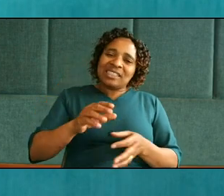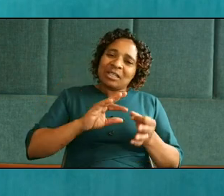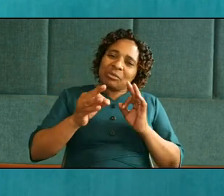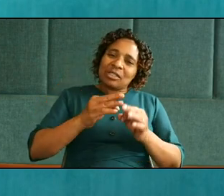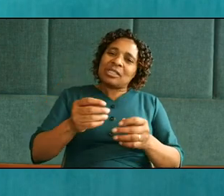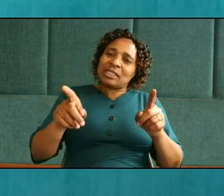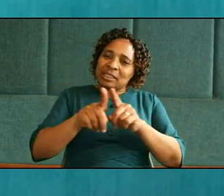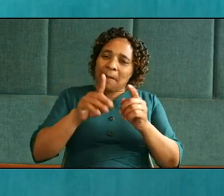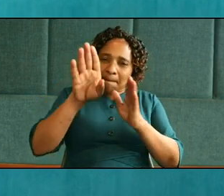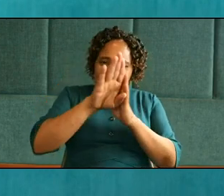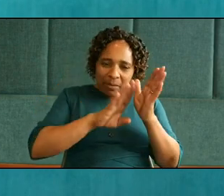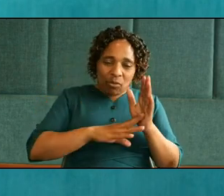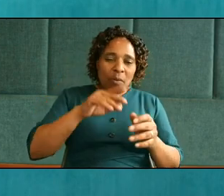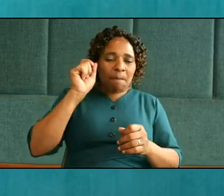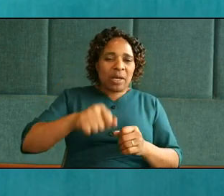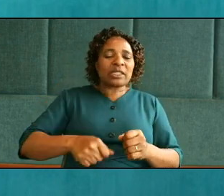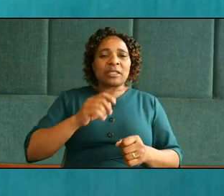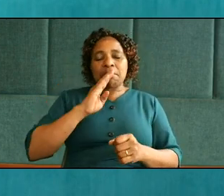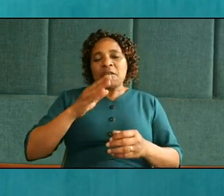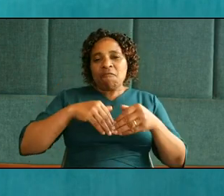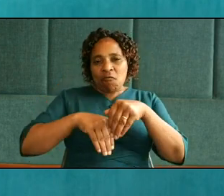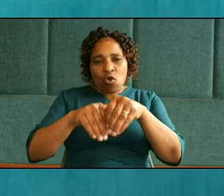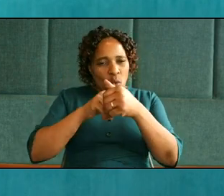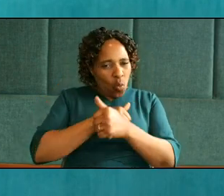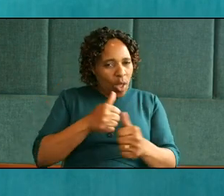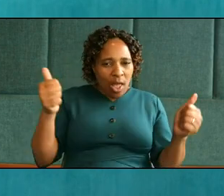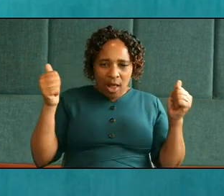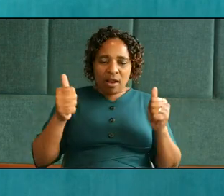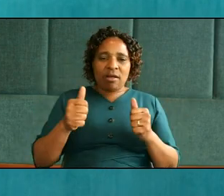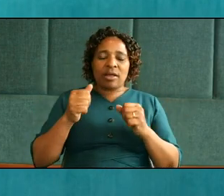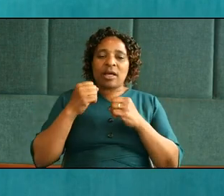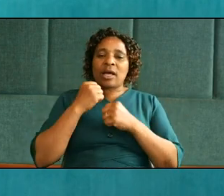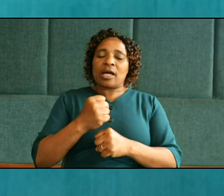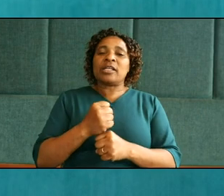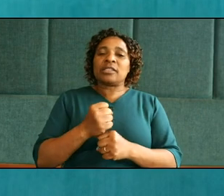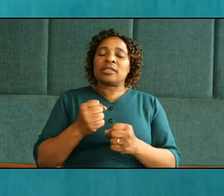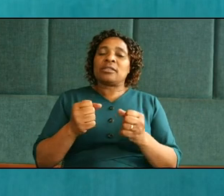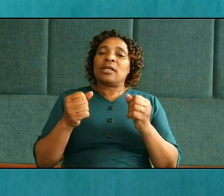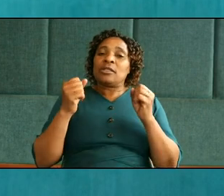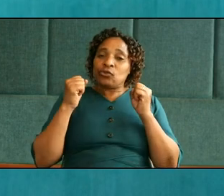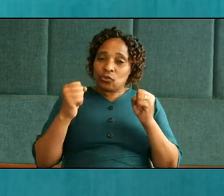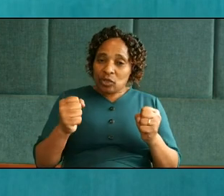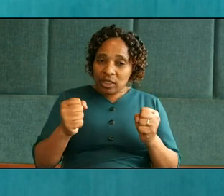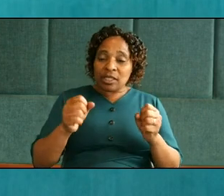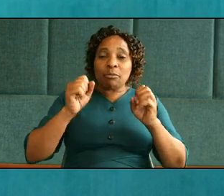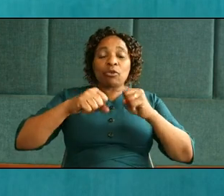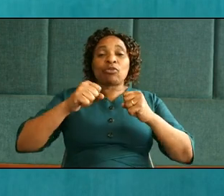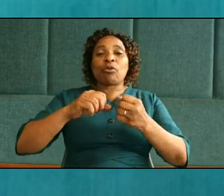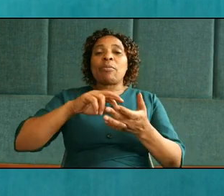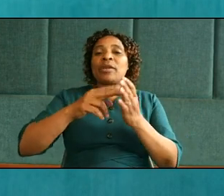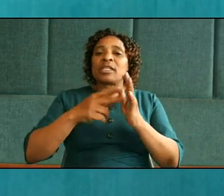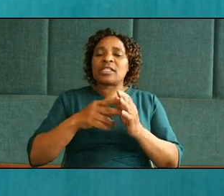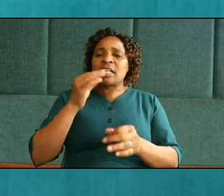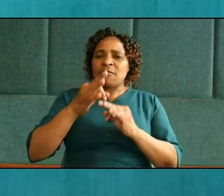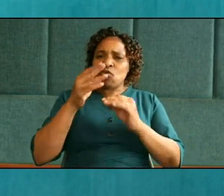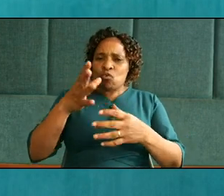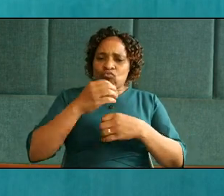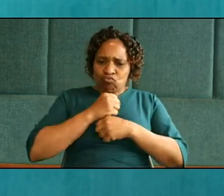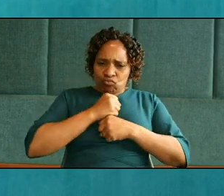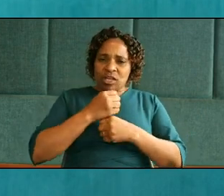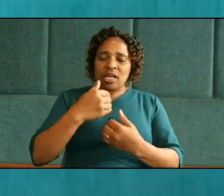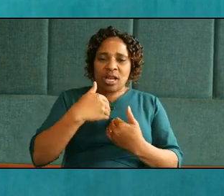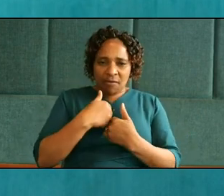in the same Bible, this is how it's supposed to be followed. So it needs courage and strength, and which also means if you are courageous